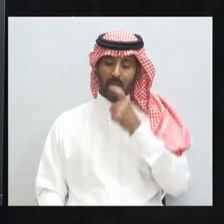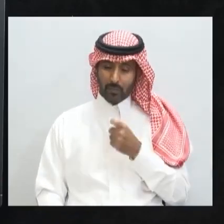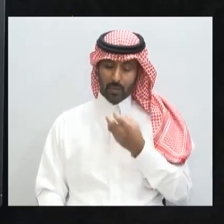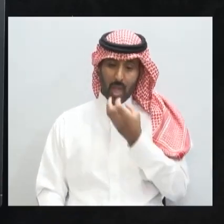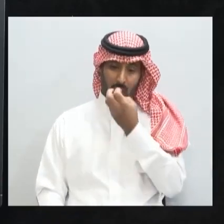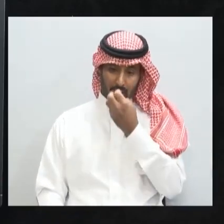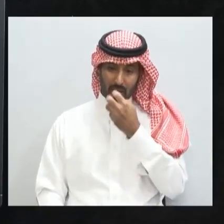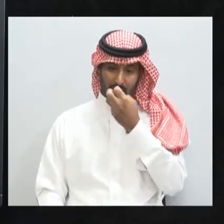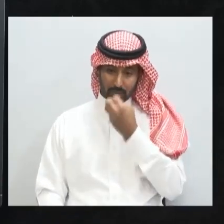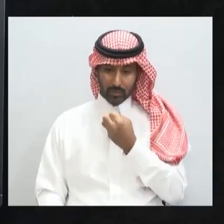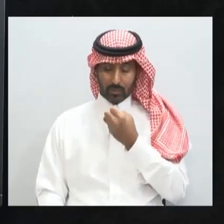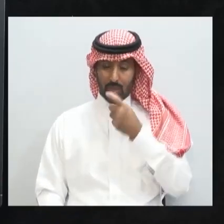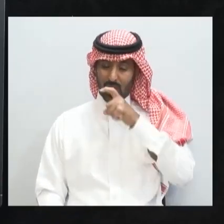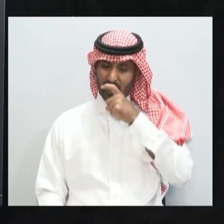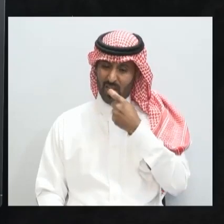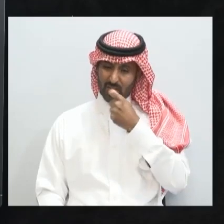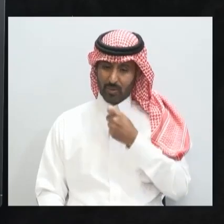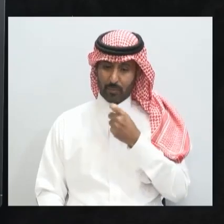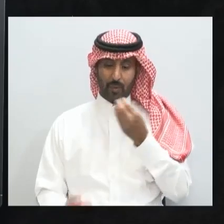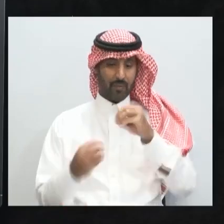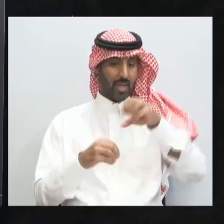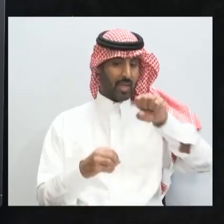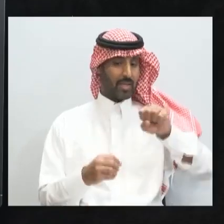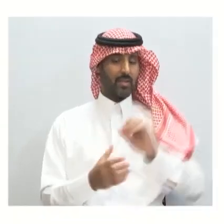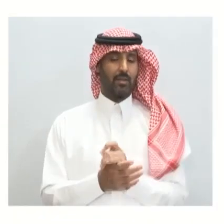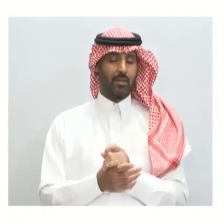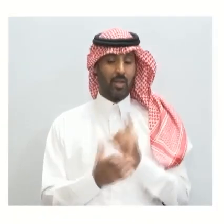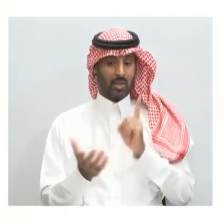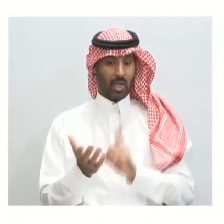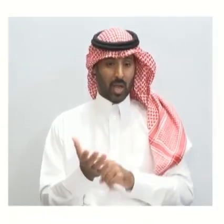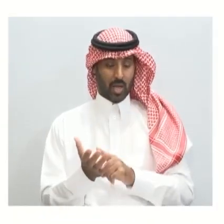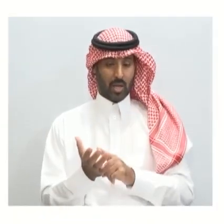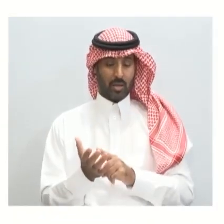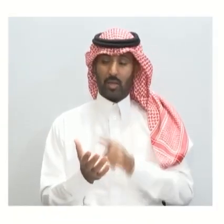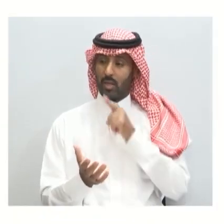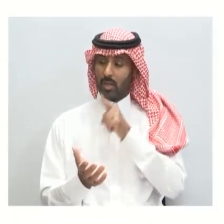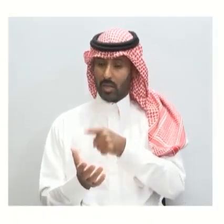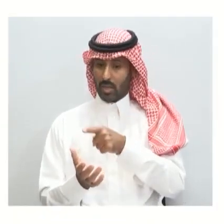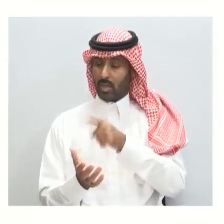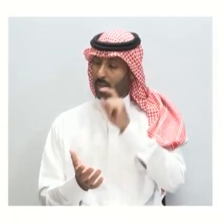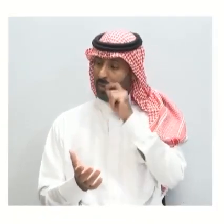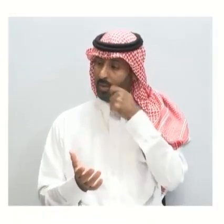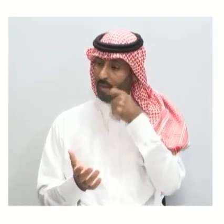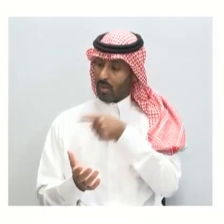see that it is in the present simple. There is an S. So we can emphasize by saying he does eat shrimp.